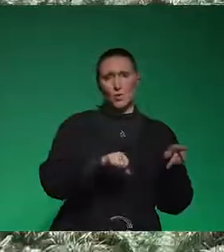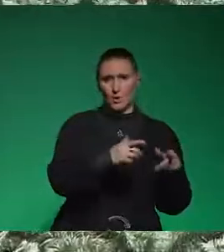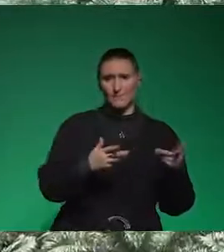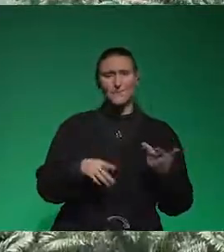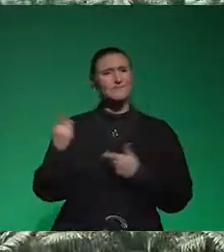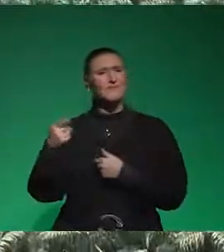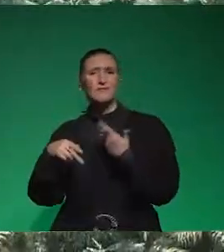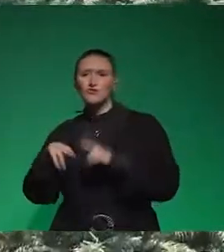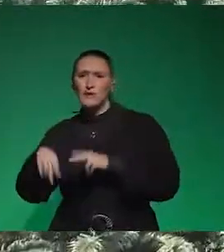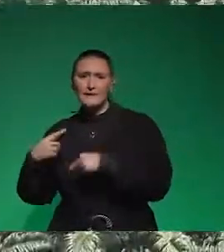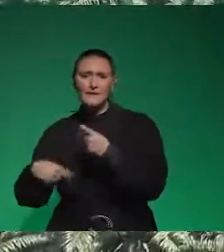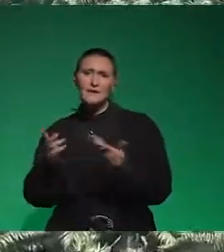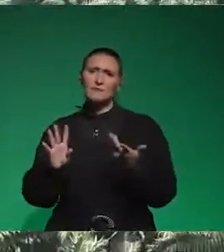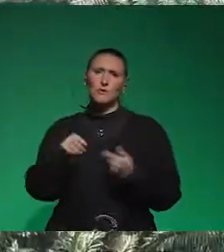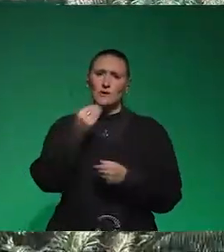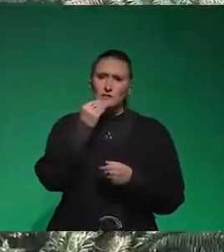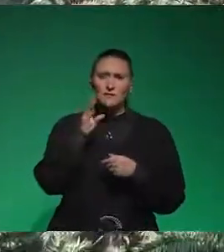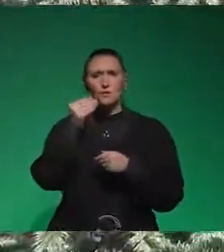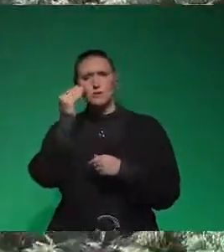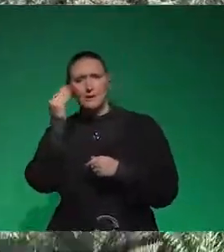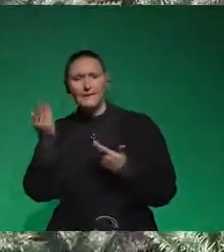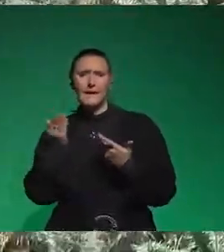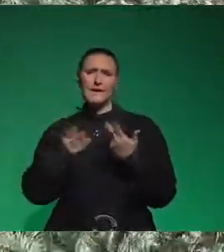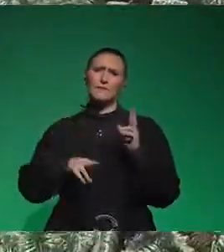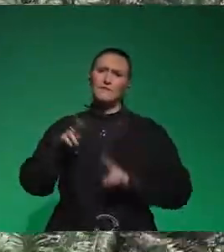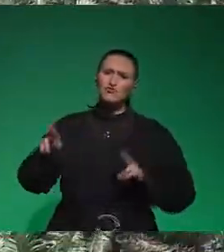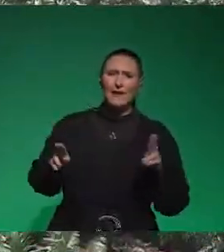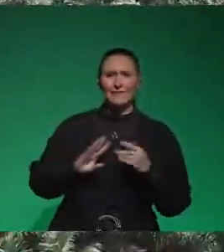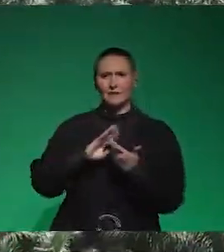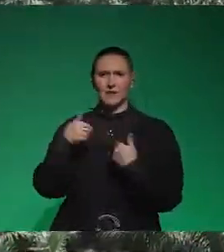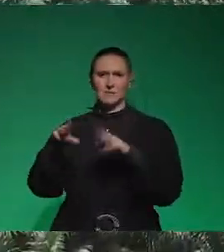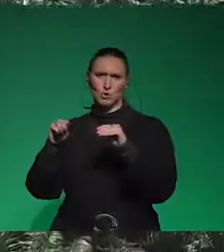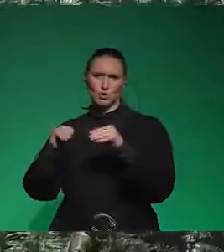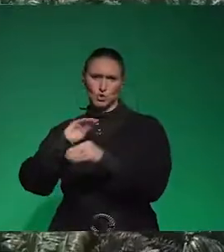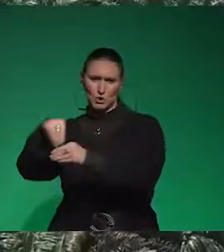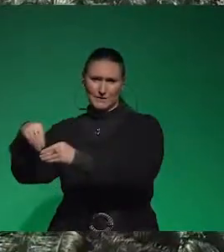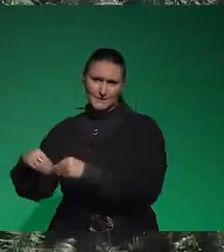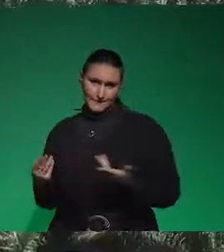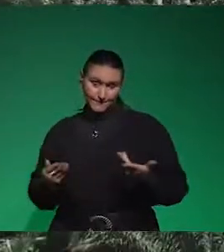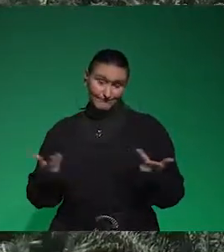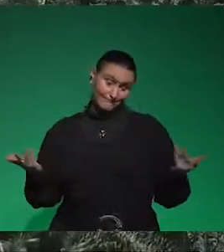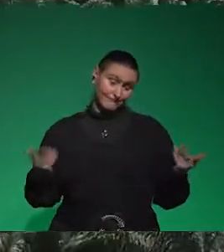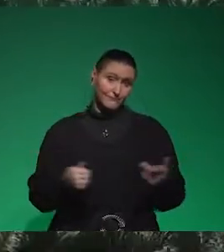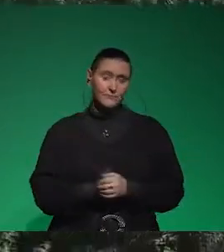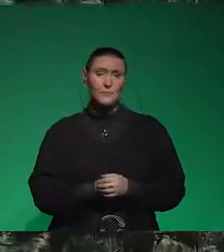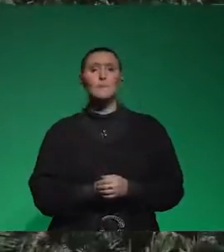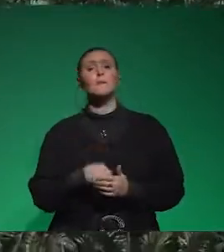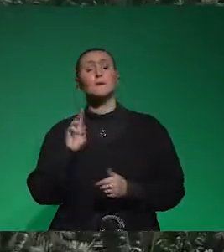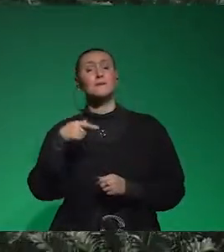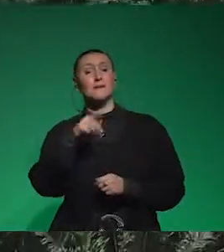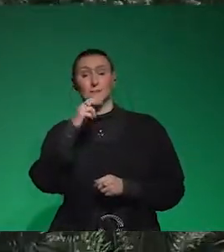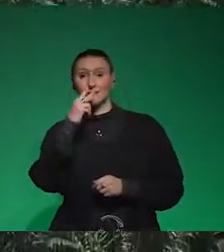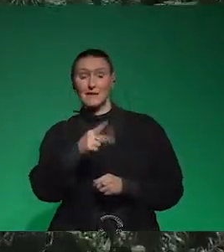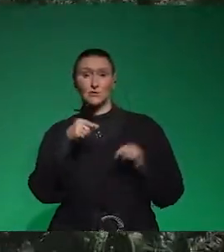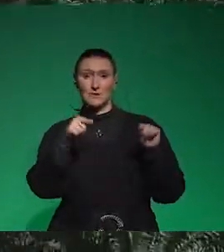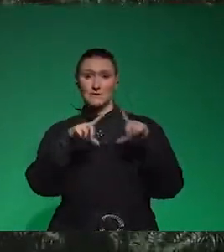that it ends up in food, cosmetics, biofuels. So there are a wide range of applications. But you can also see by just comparing